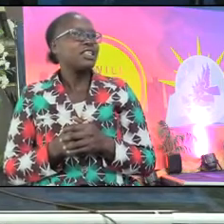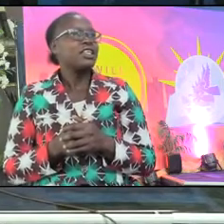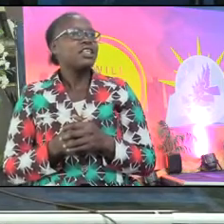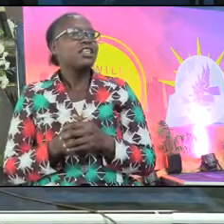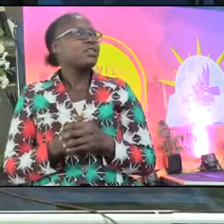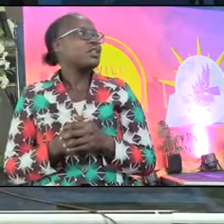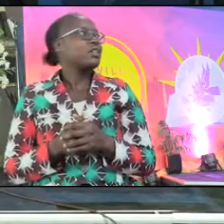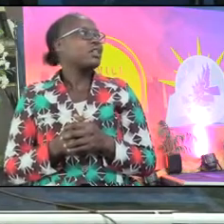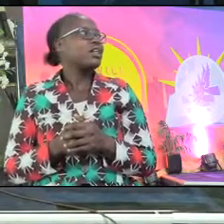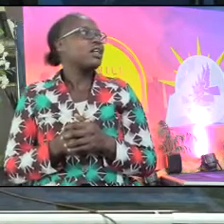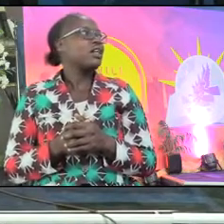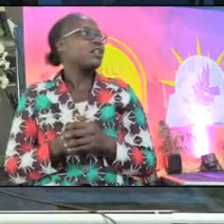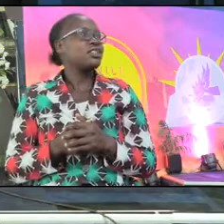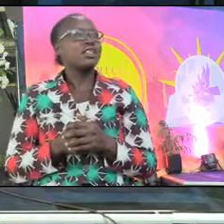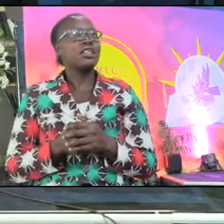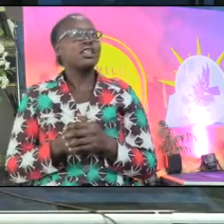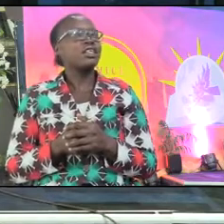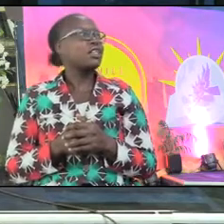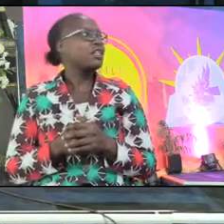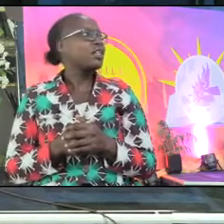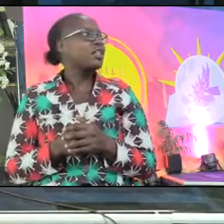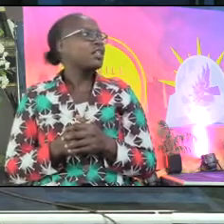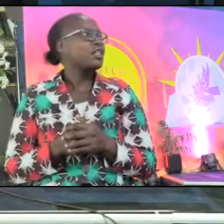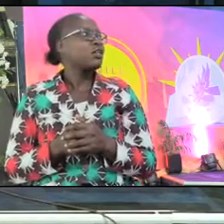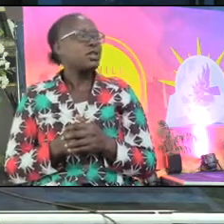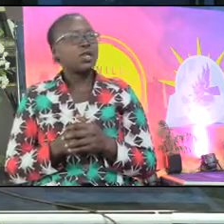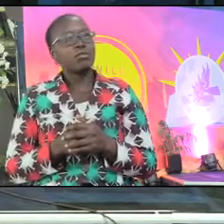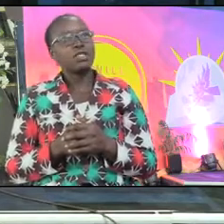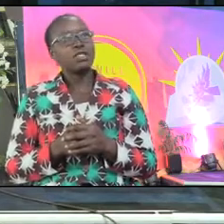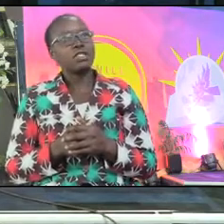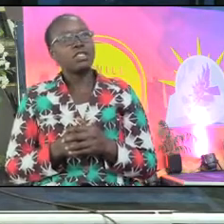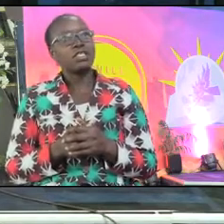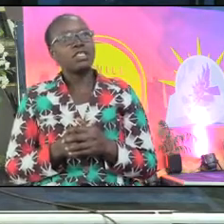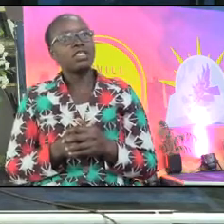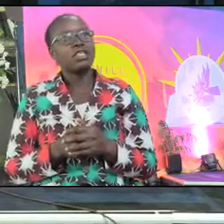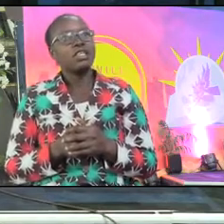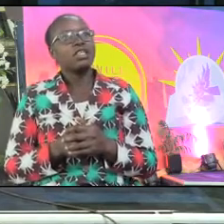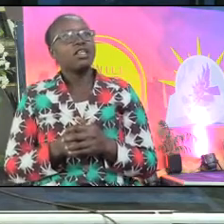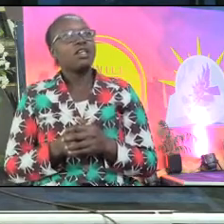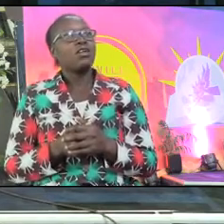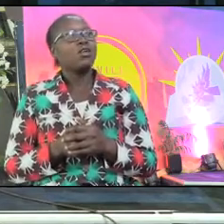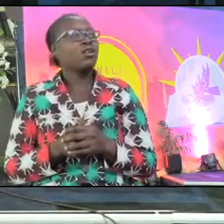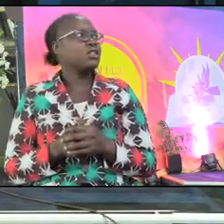Huh? Keeping God, oh yes, godly company. The third one?